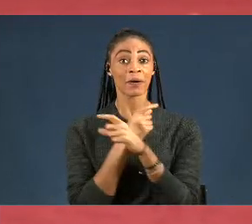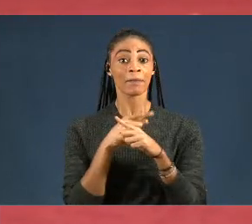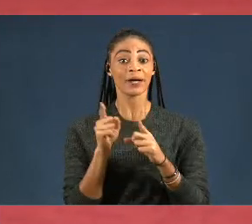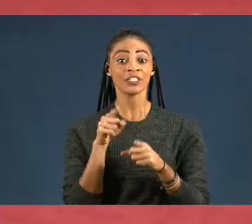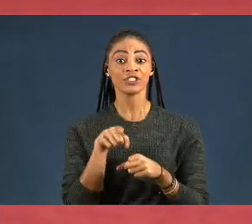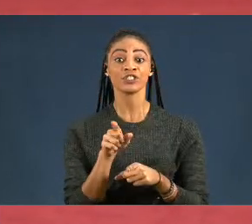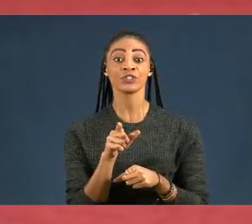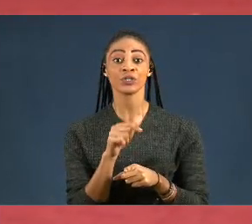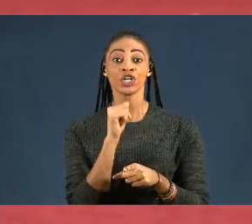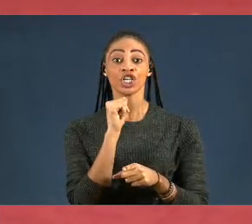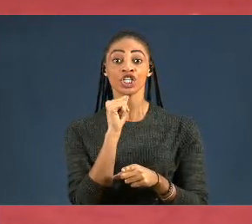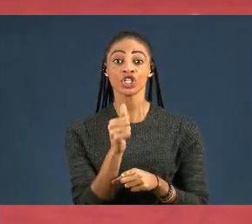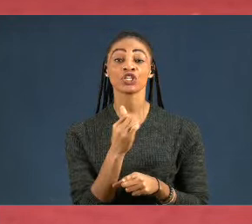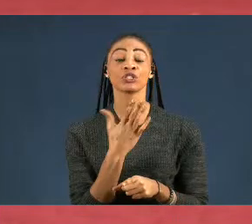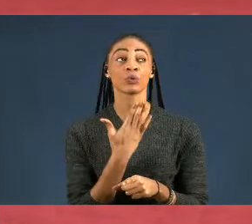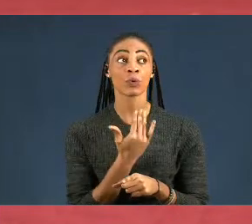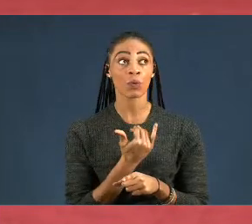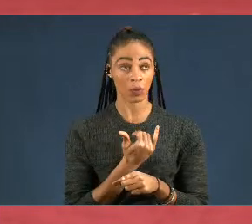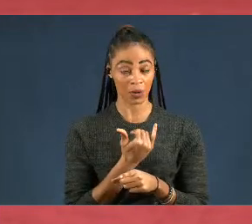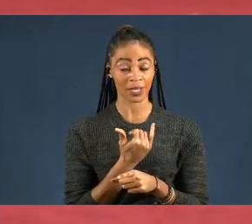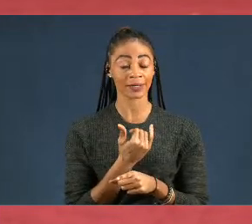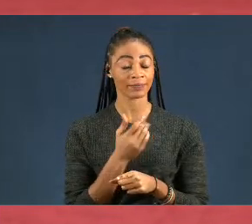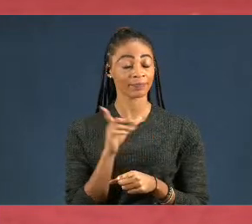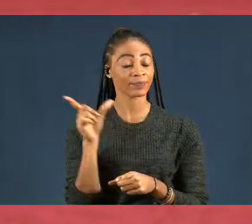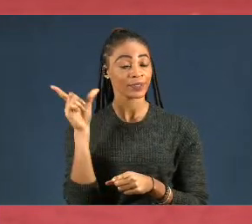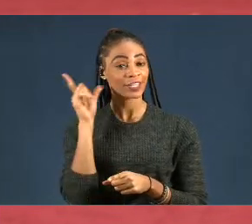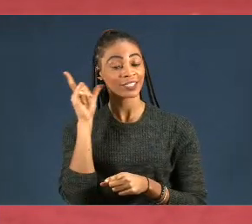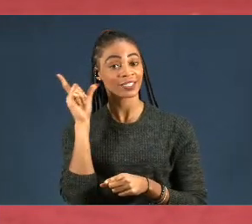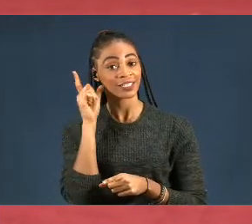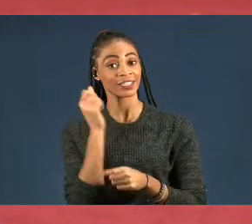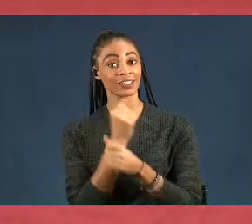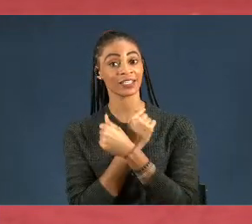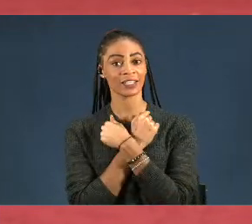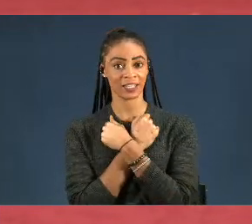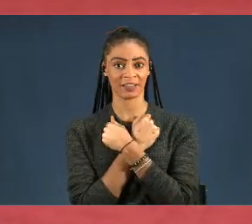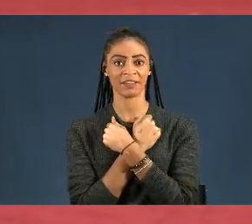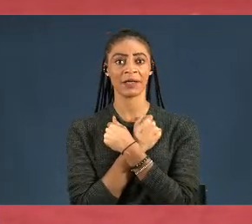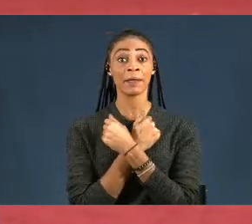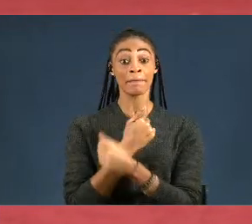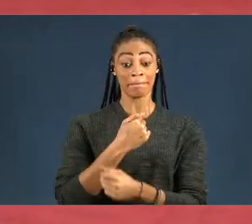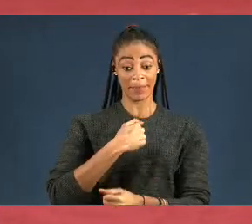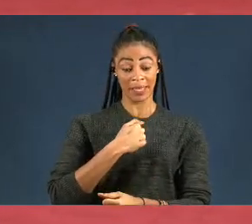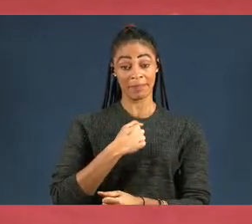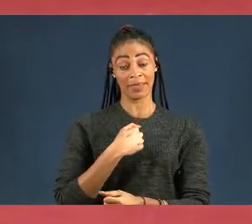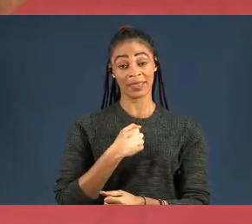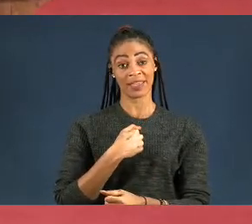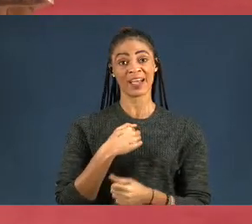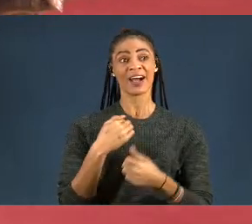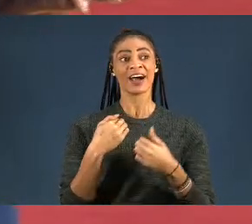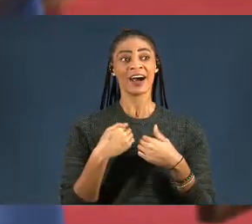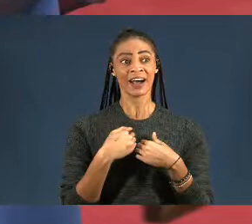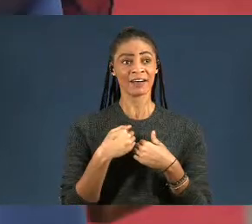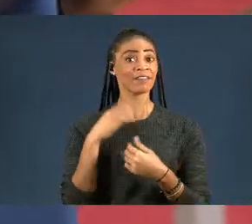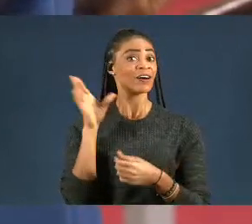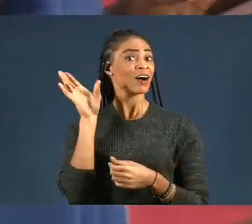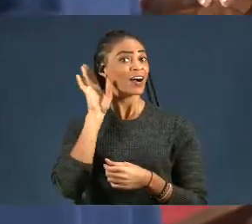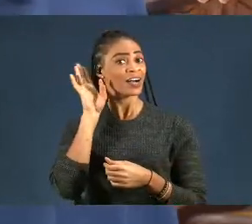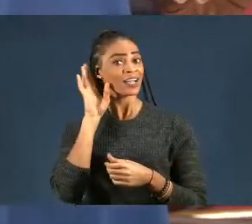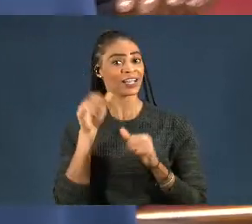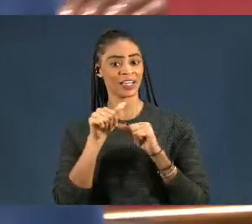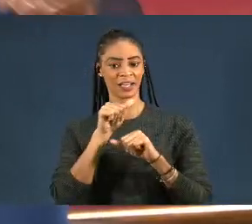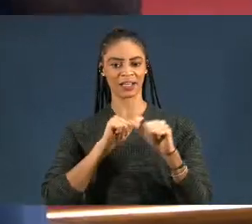can tell you myself, countless times when I've had sermons of love, I have felt like I want to walk away. I want to